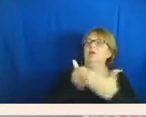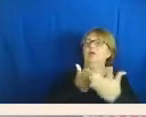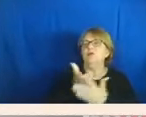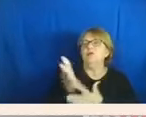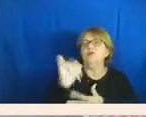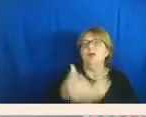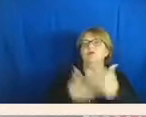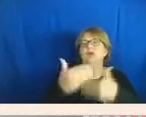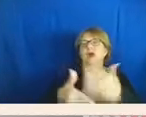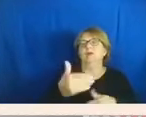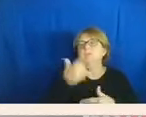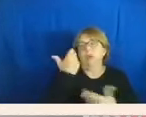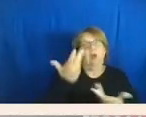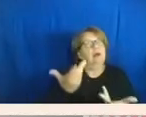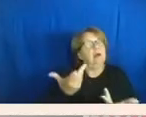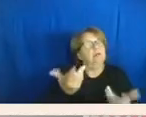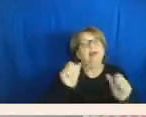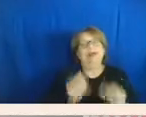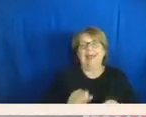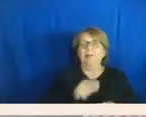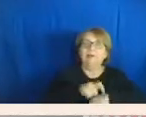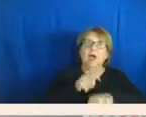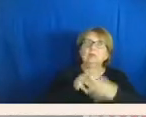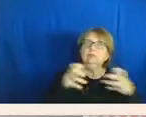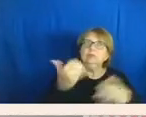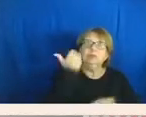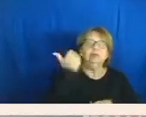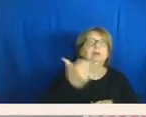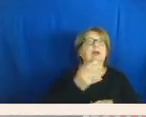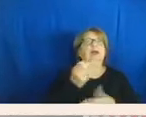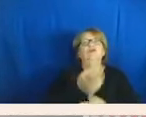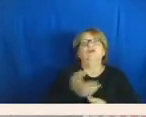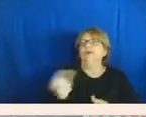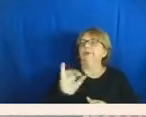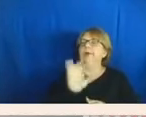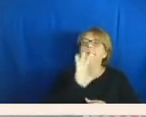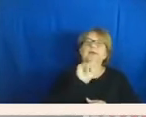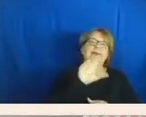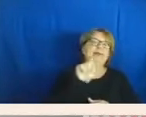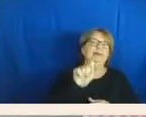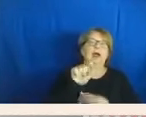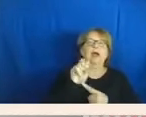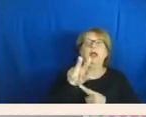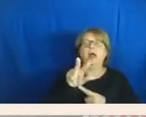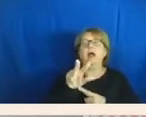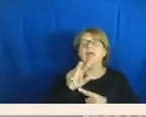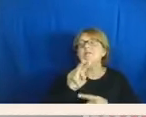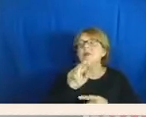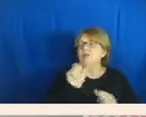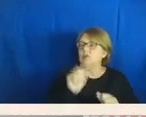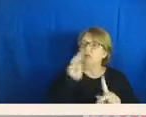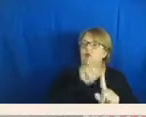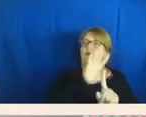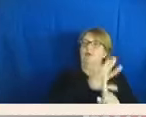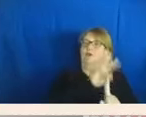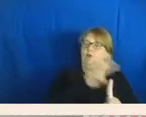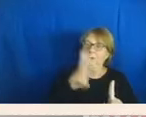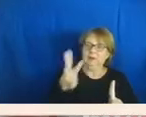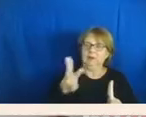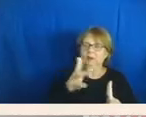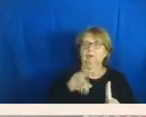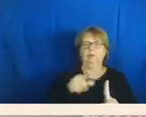be timely. And there's resources where, like ftc.gov, like I mentioned before, you can go to their website and they actually have a template.